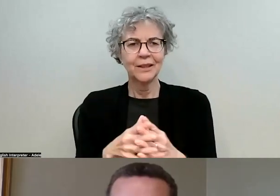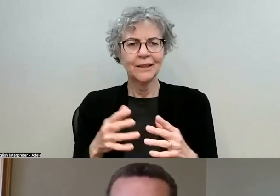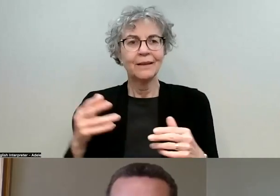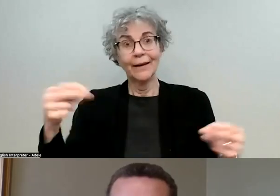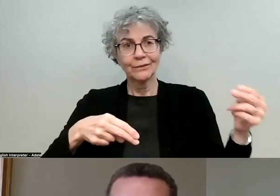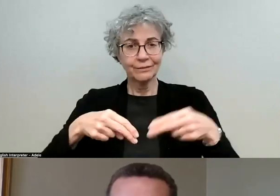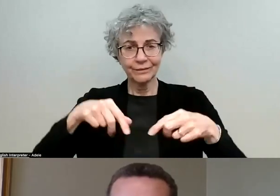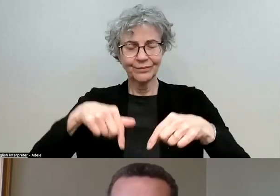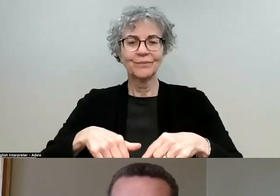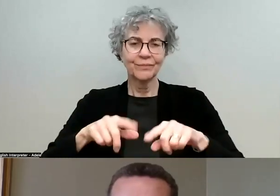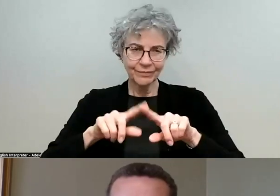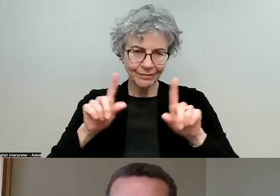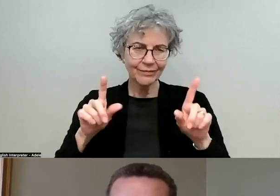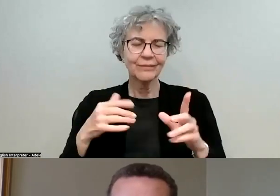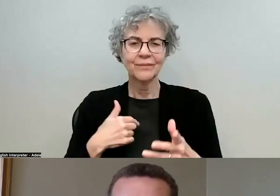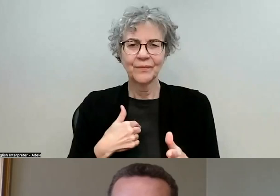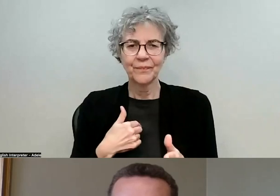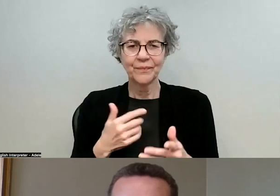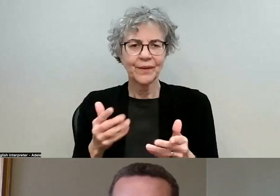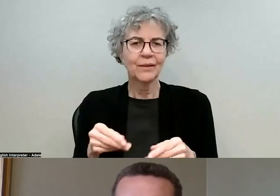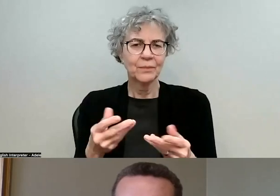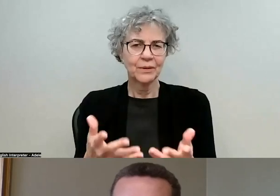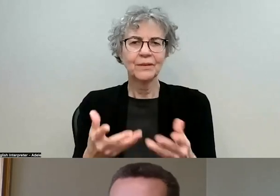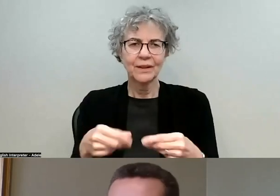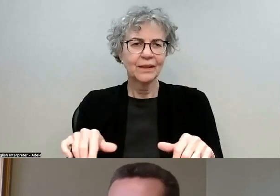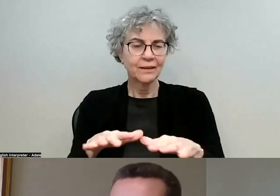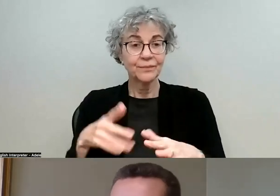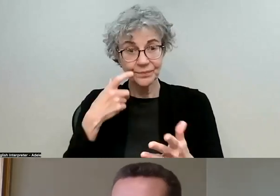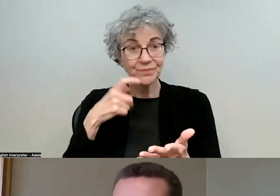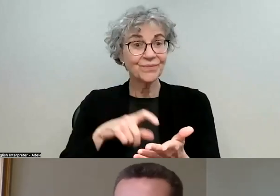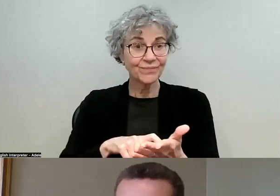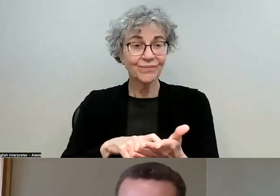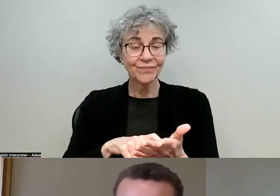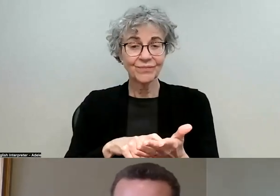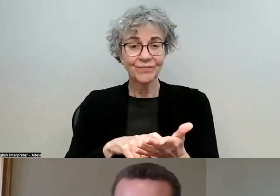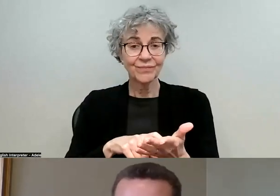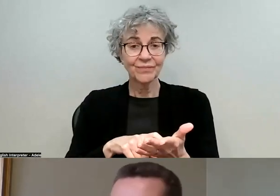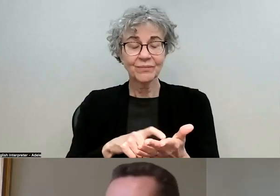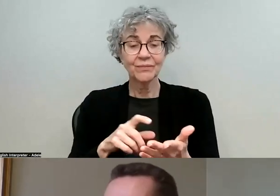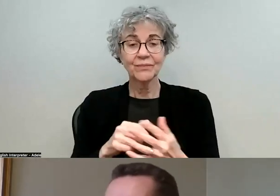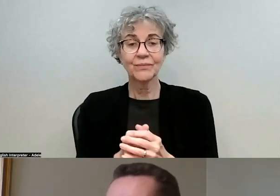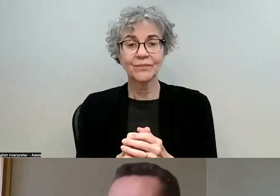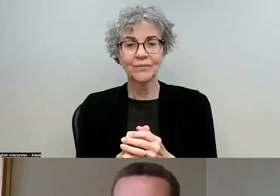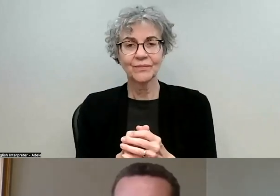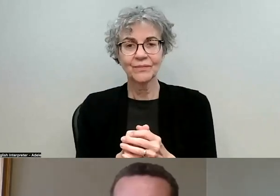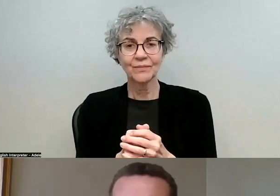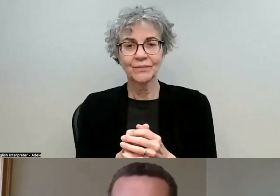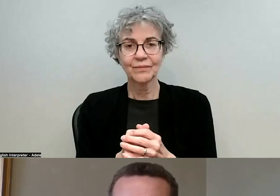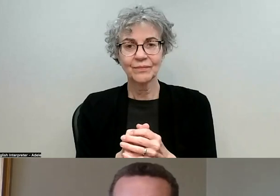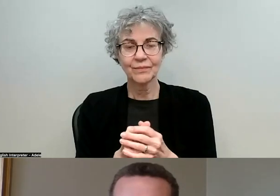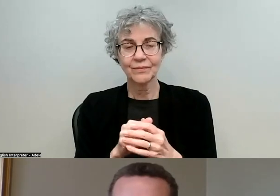But I will provide a land acknowledgement that's centered